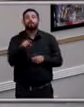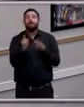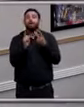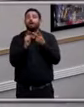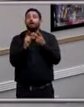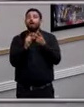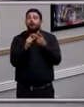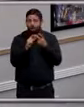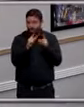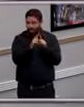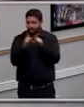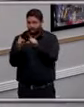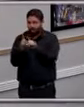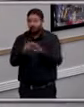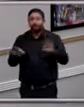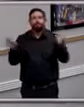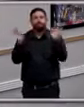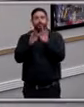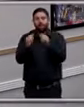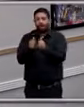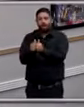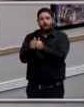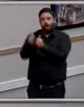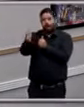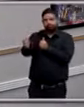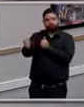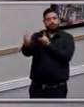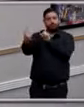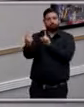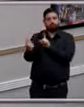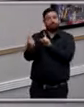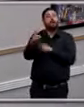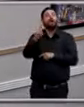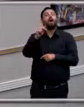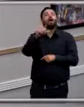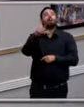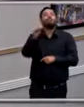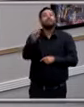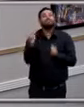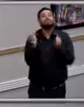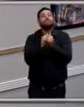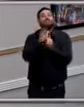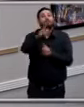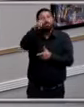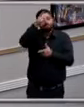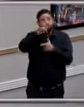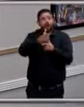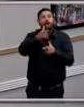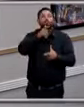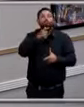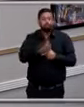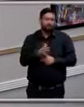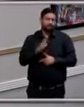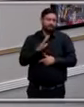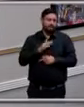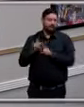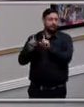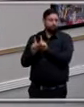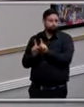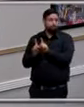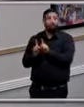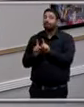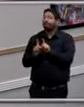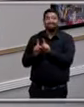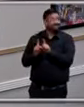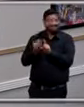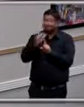be important that they stand away from each other unless you are standing with your own siblings. In addition,